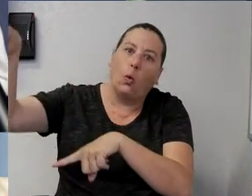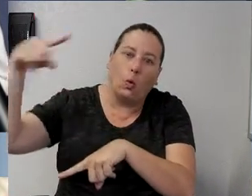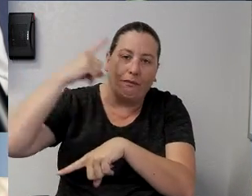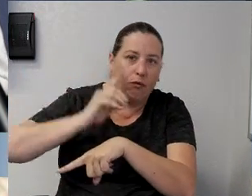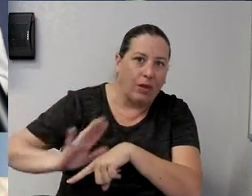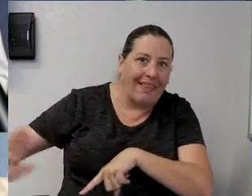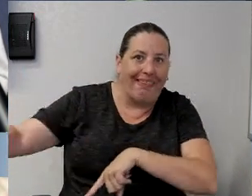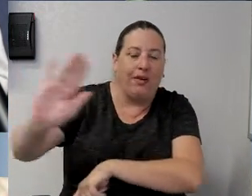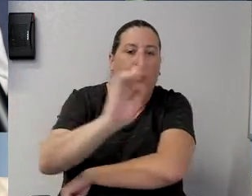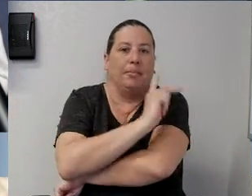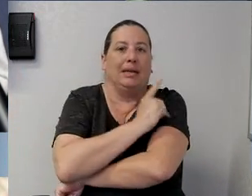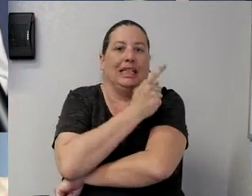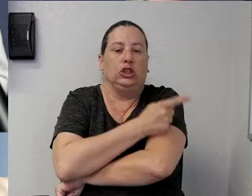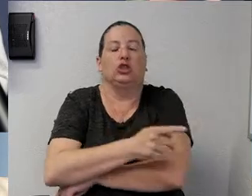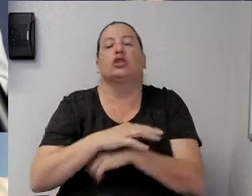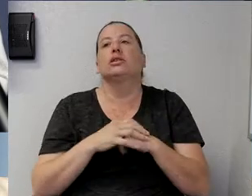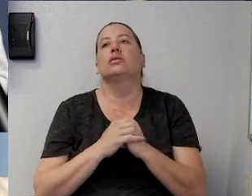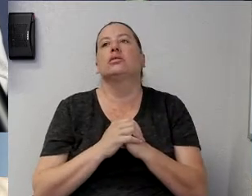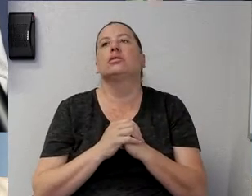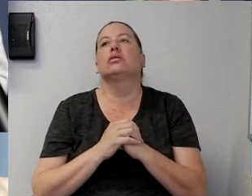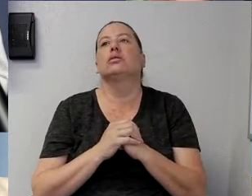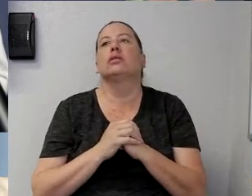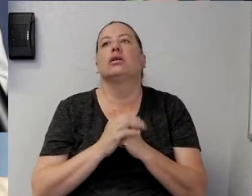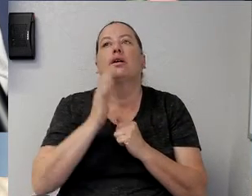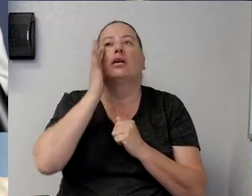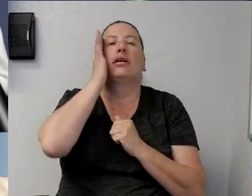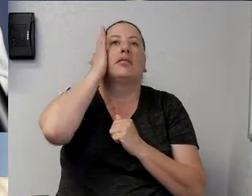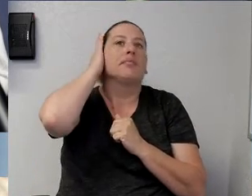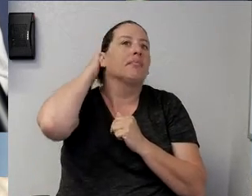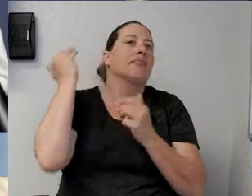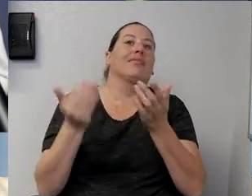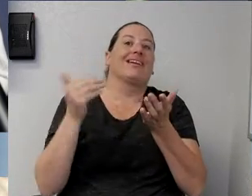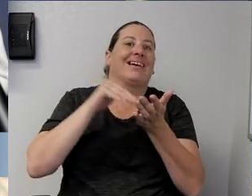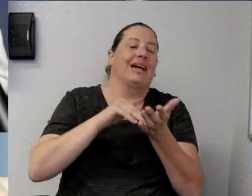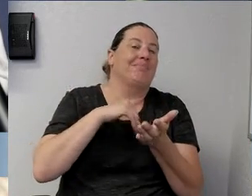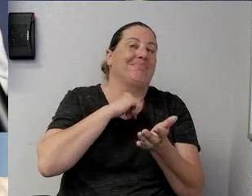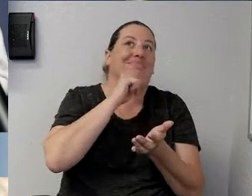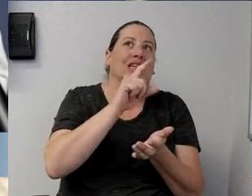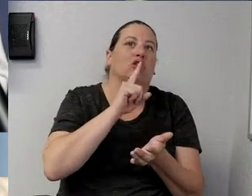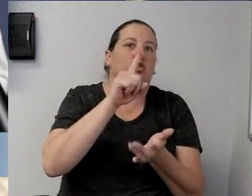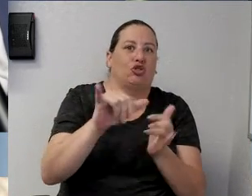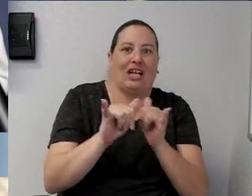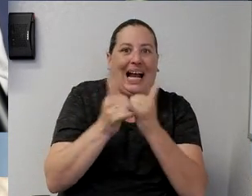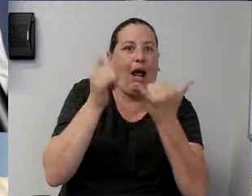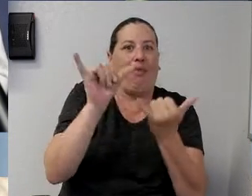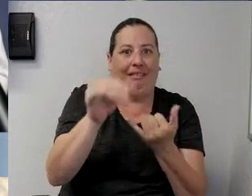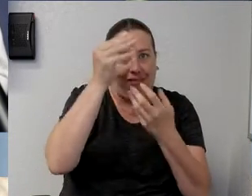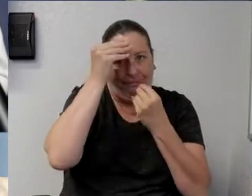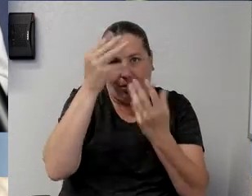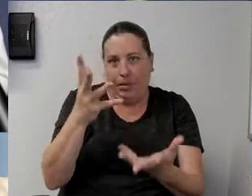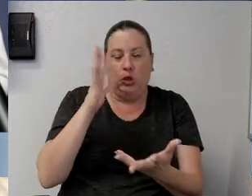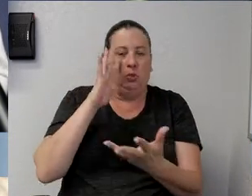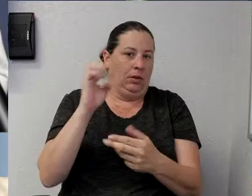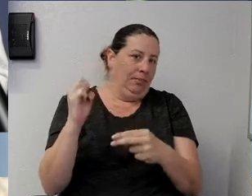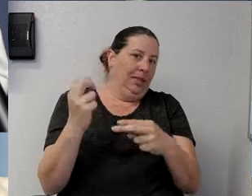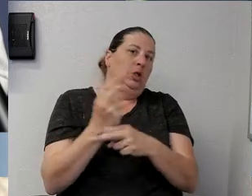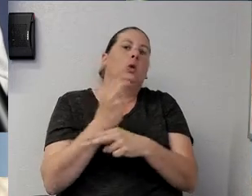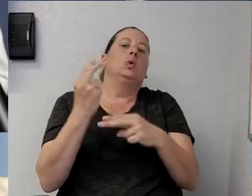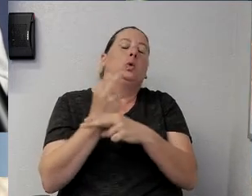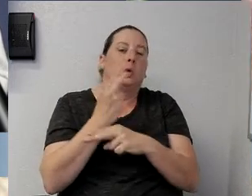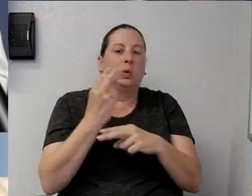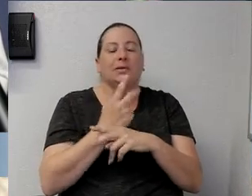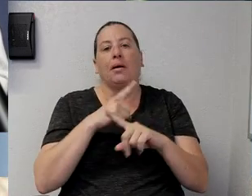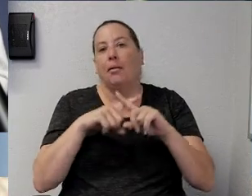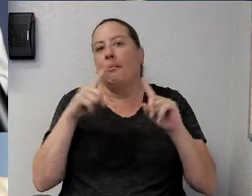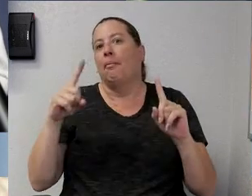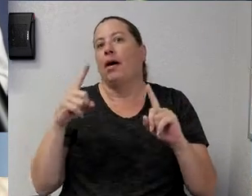their patients. Again, not certain exactly how that information will be used, but